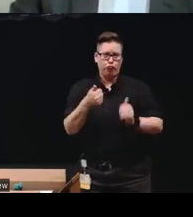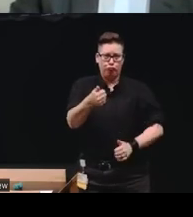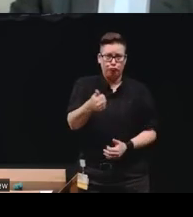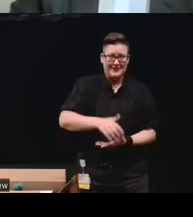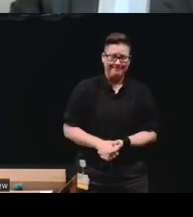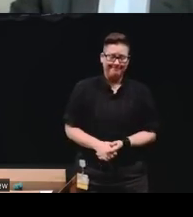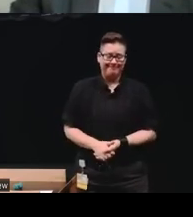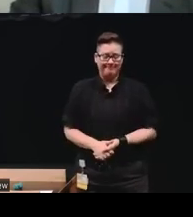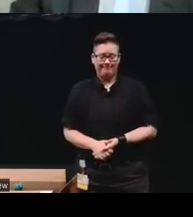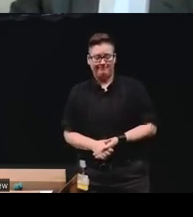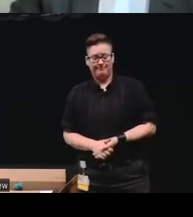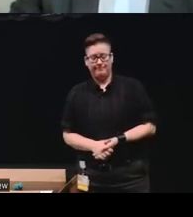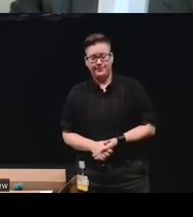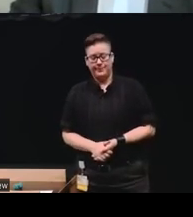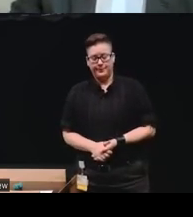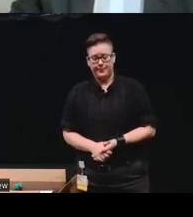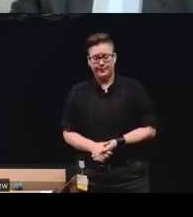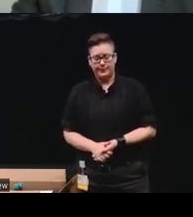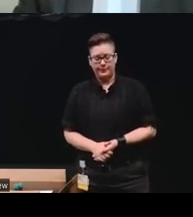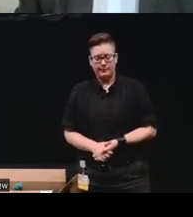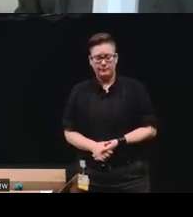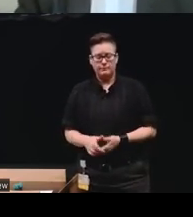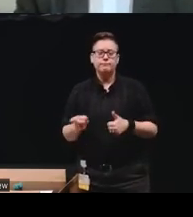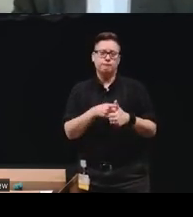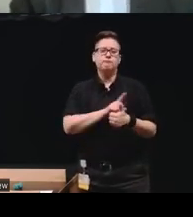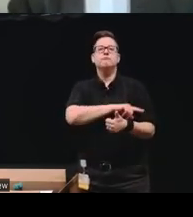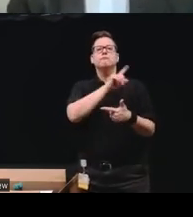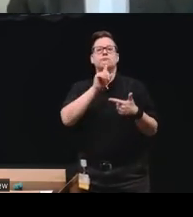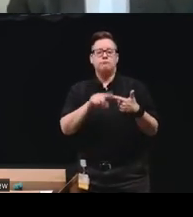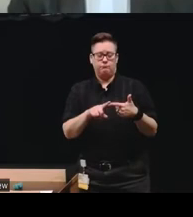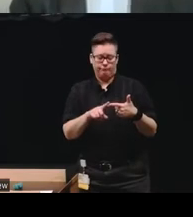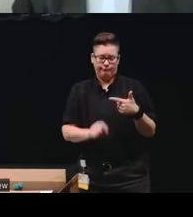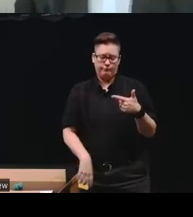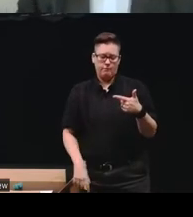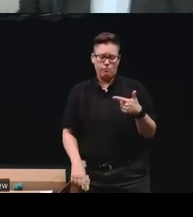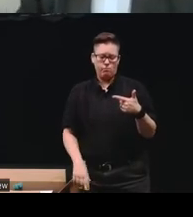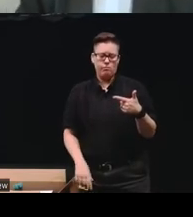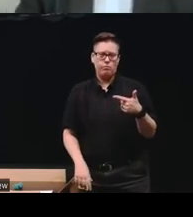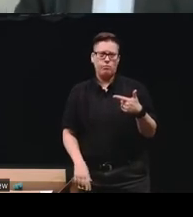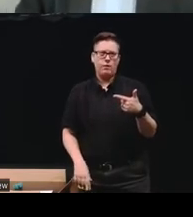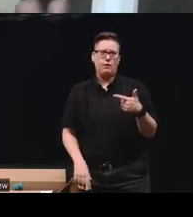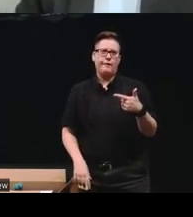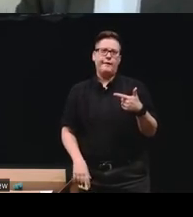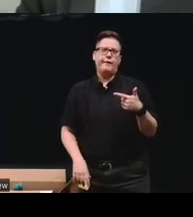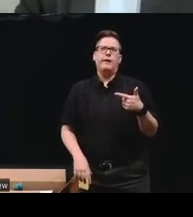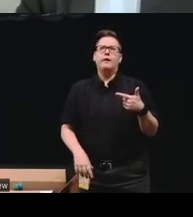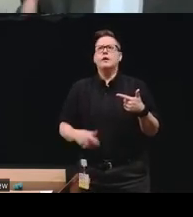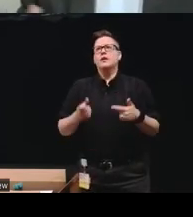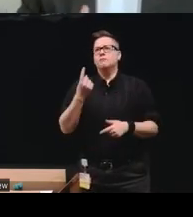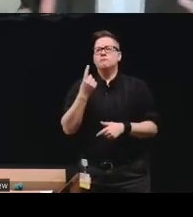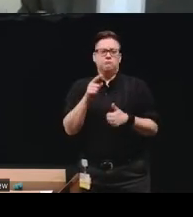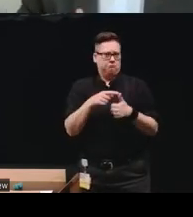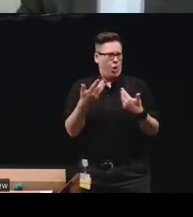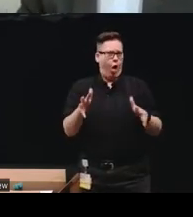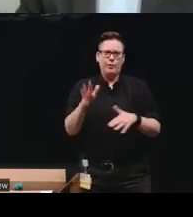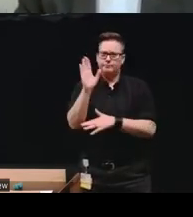to go back to at your leisure. Now, after we've focused for about 15 to 20 minutes, and